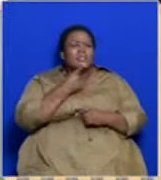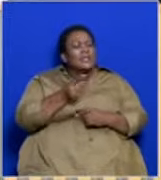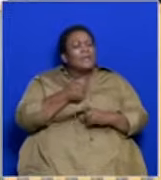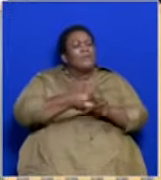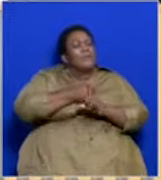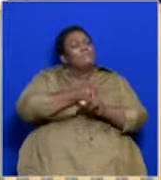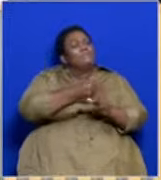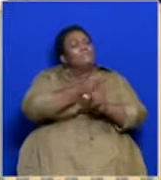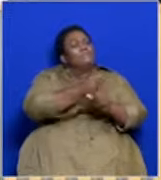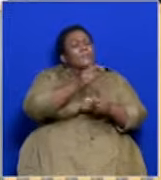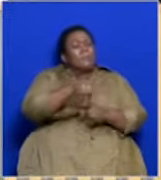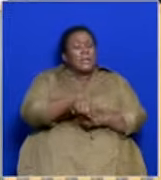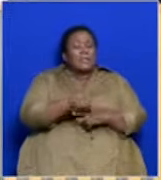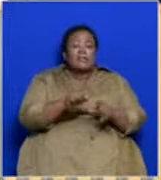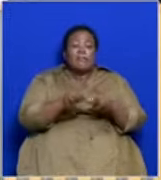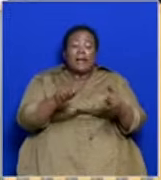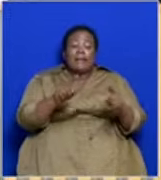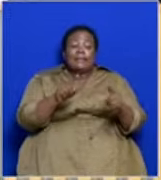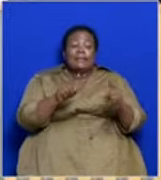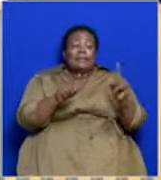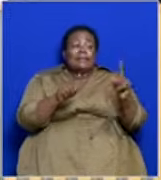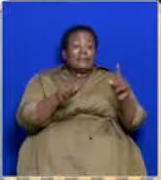find the